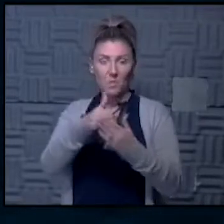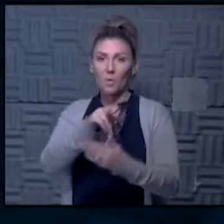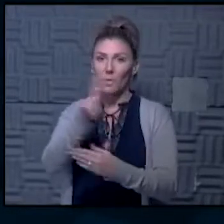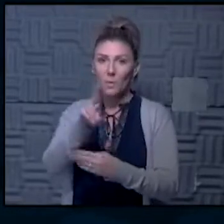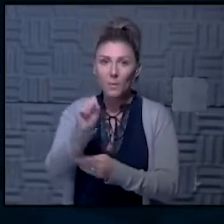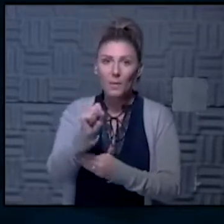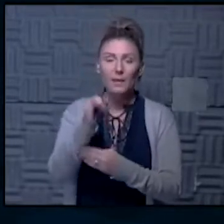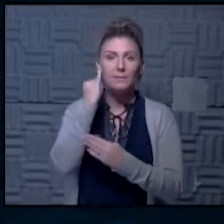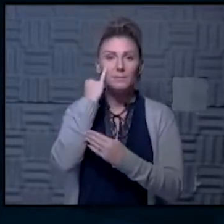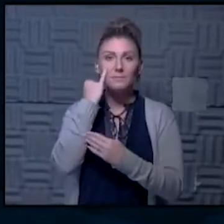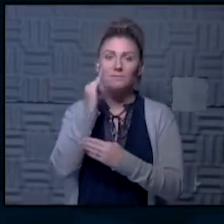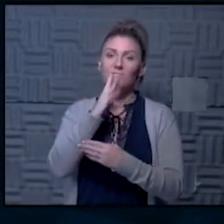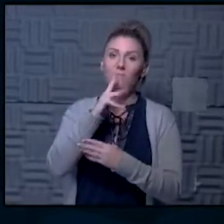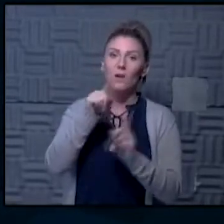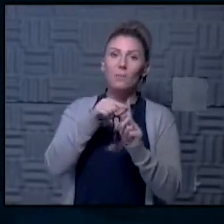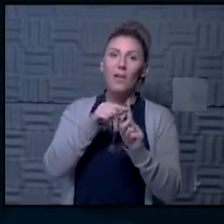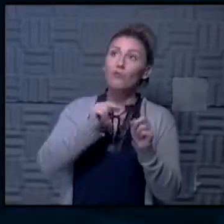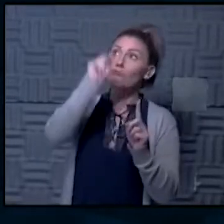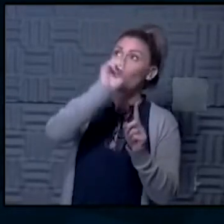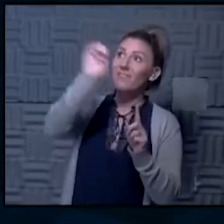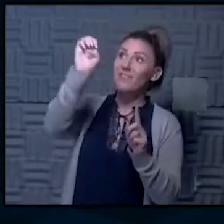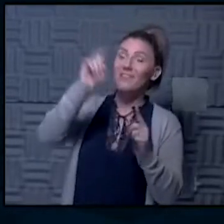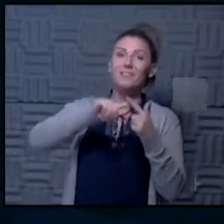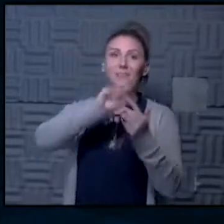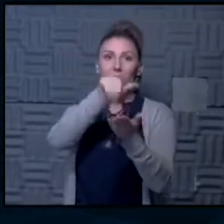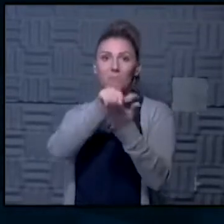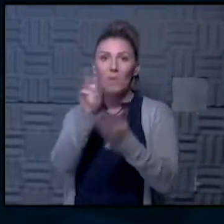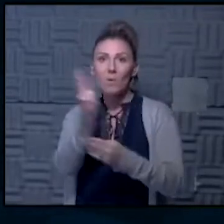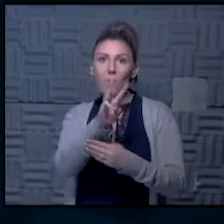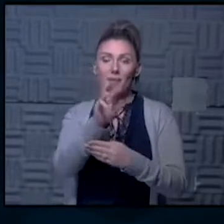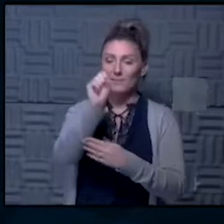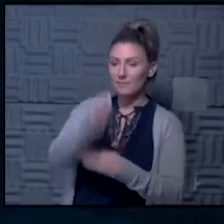States, if we're talking about the Northeast, the Midwest, the South, or the West.